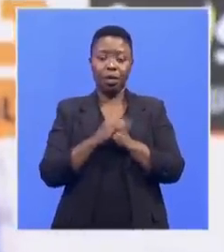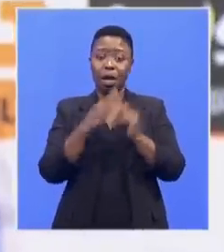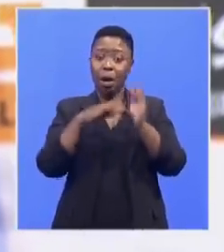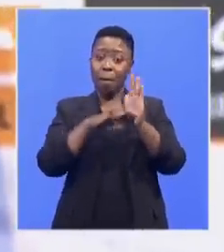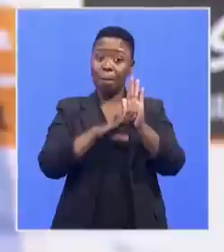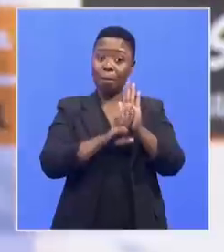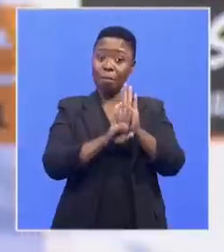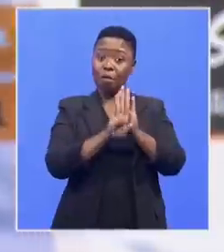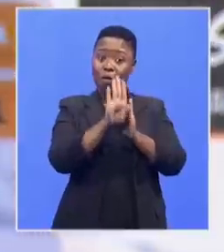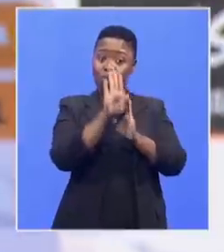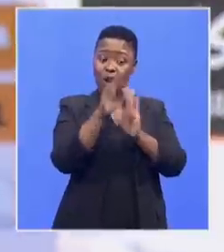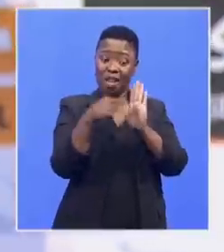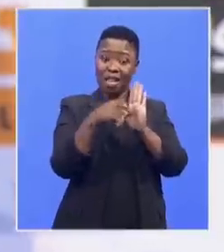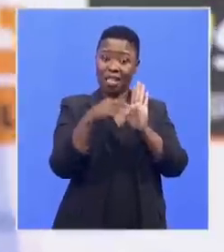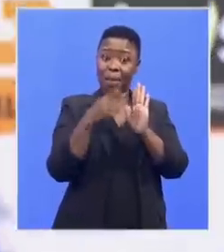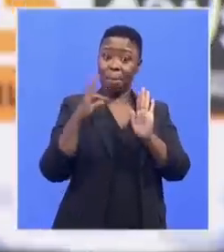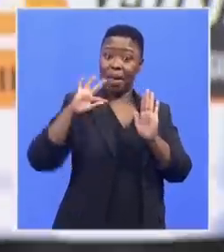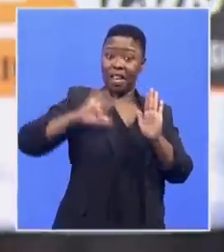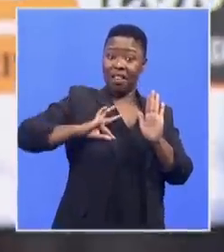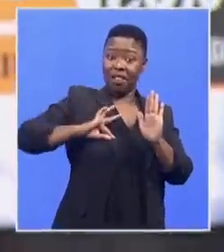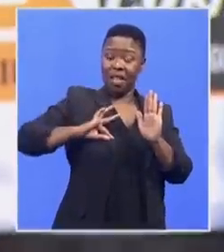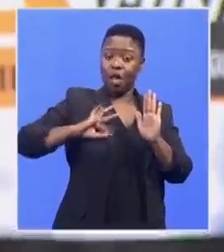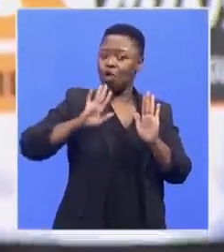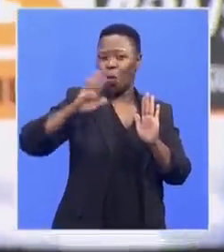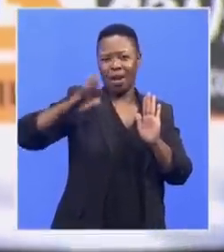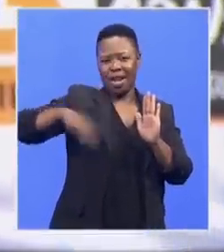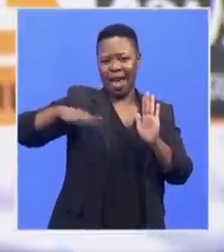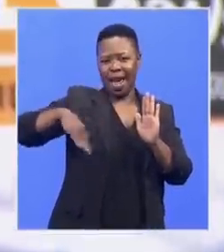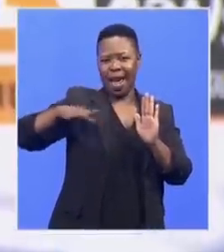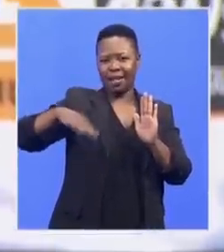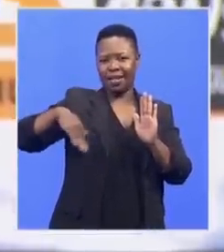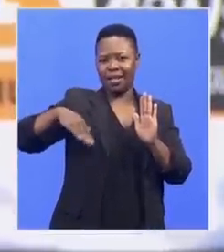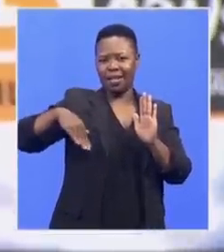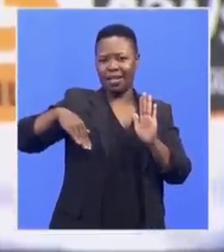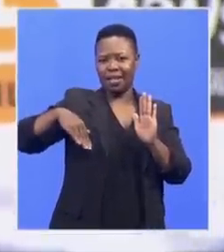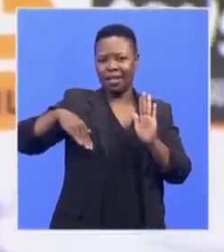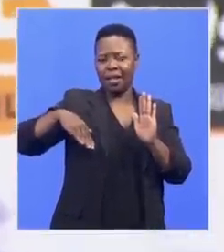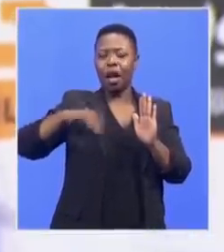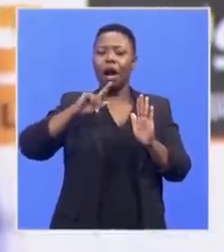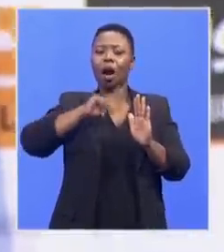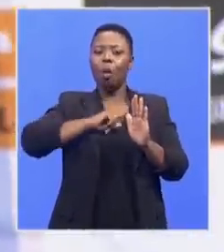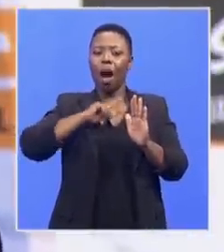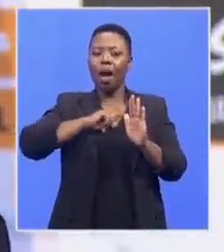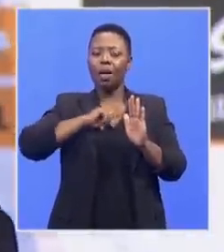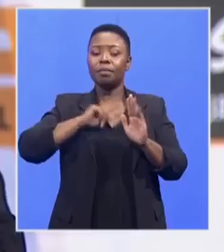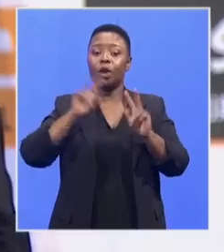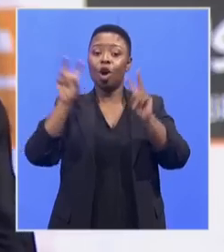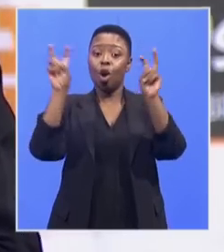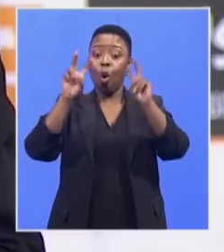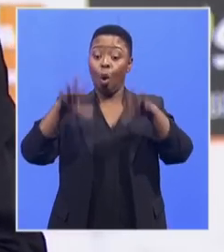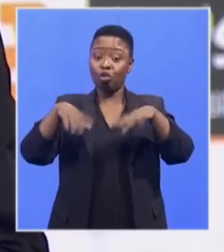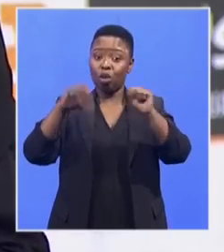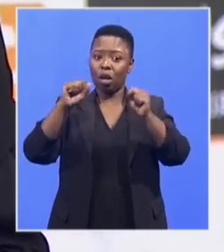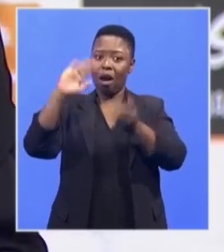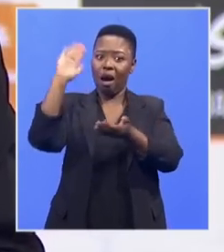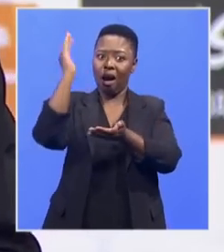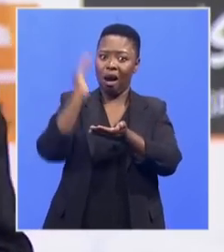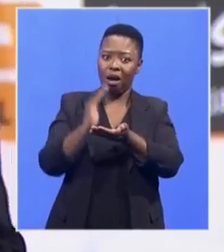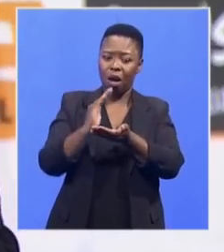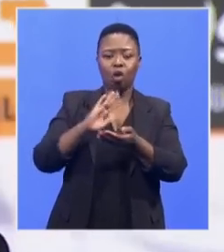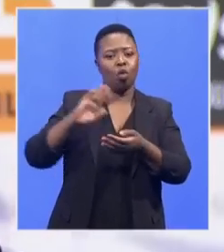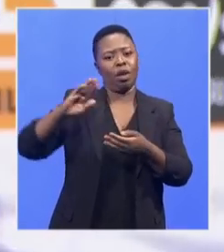made are not yet felt. Load shedding has not yet abated, but we will